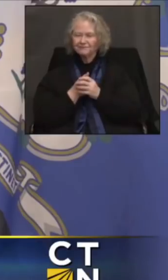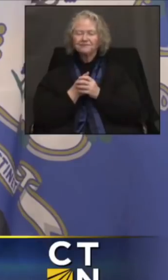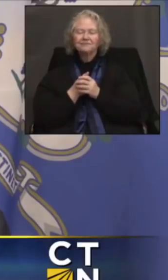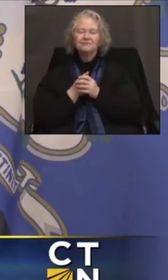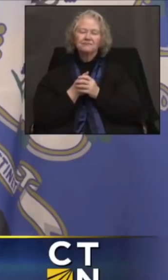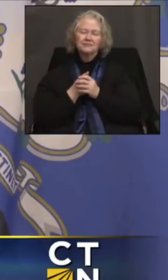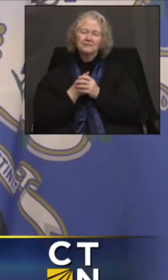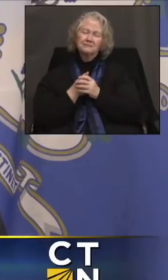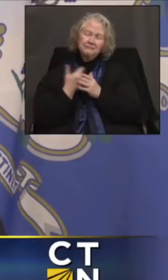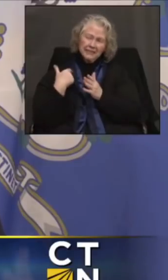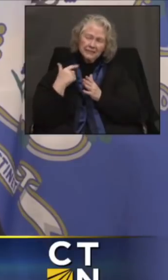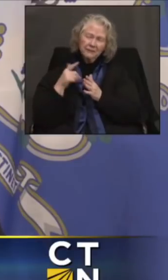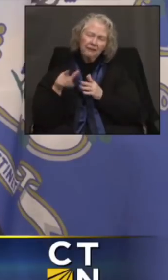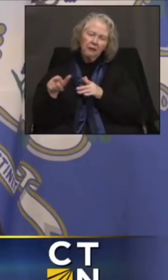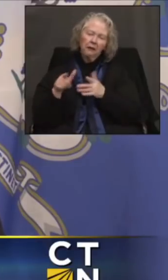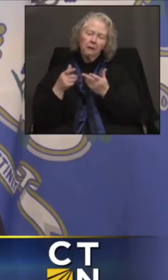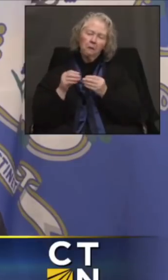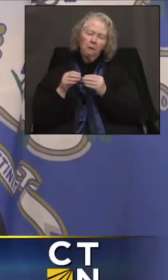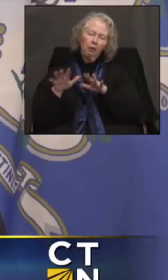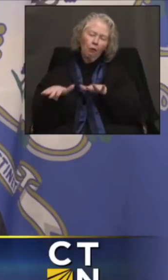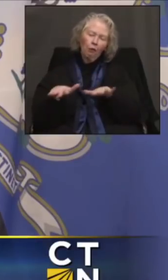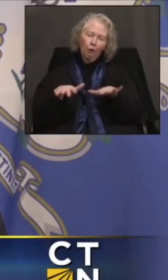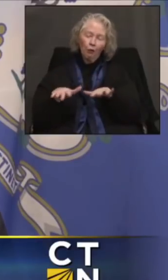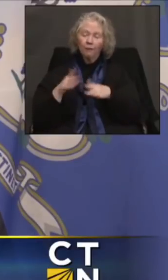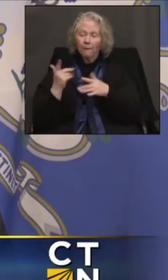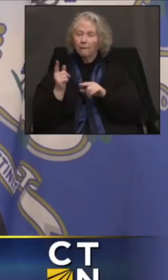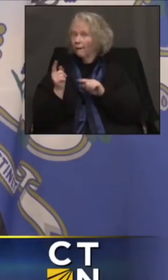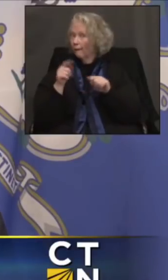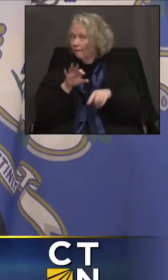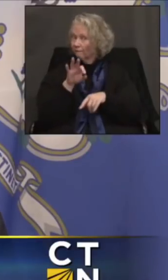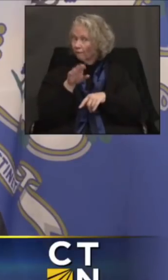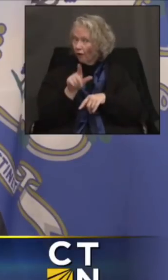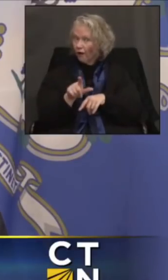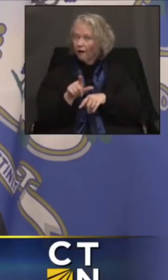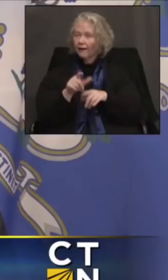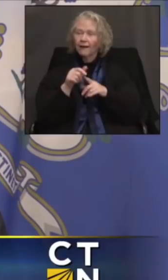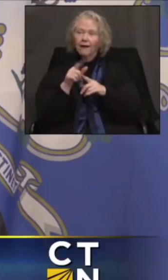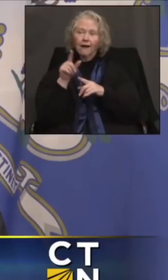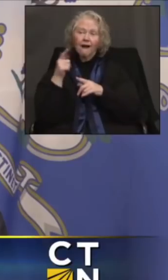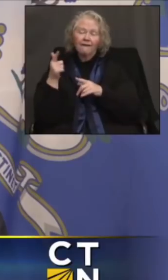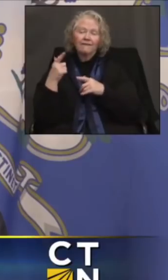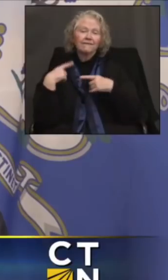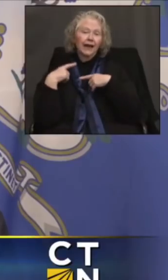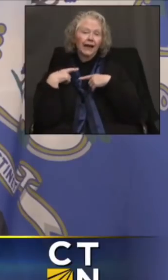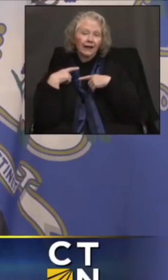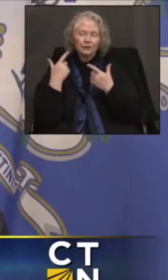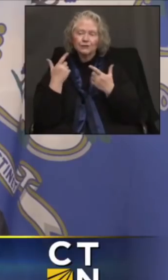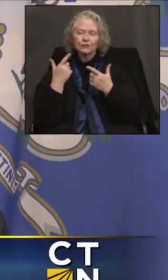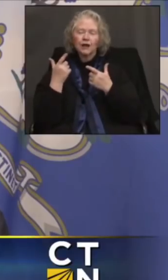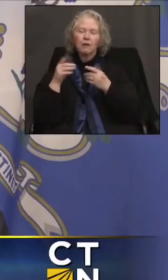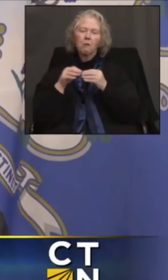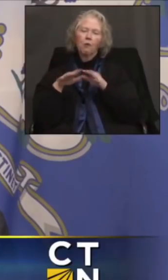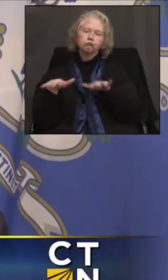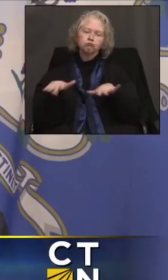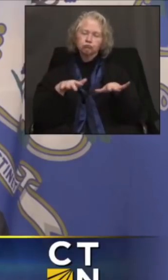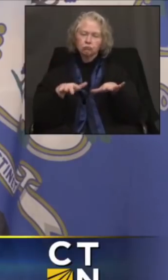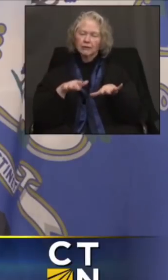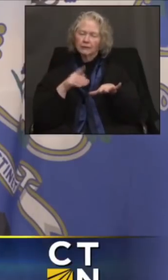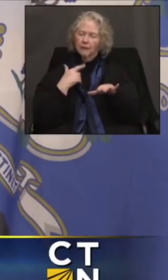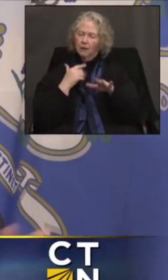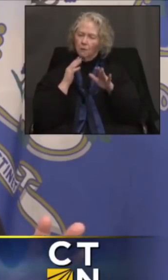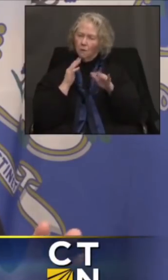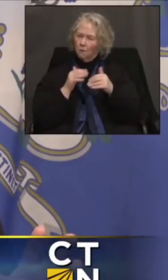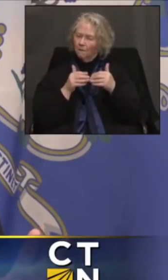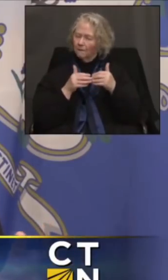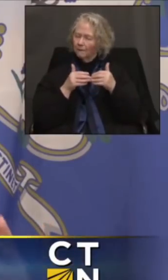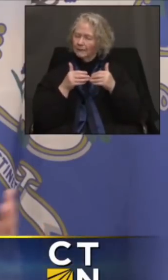relaxed our guard a little bit. Maybe some people came back from Florida or out of state, coming back from vacation. But I'd like to think that as we move